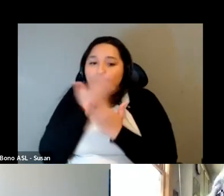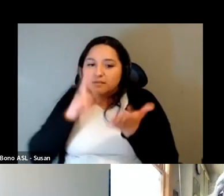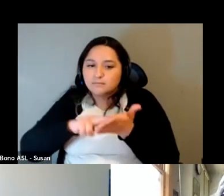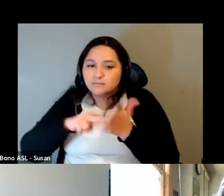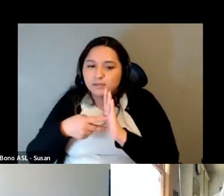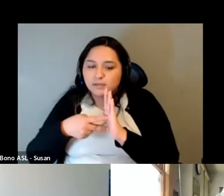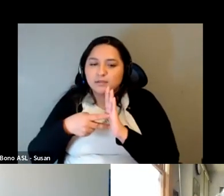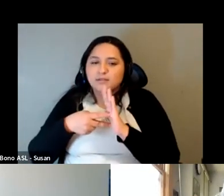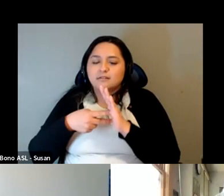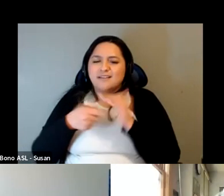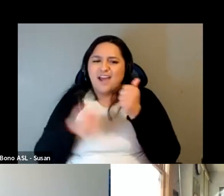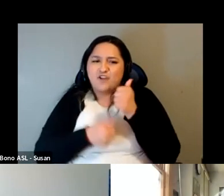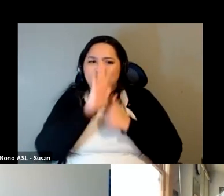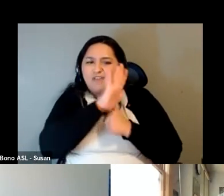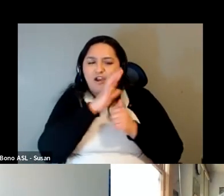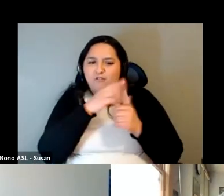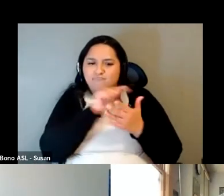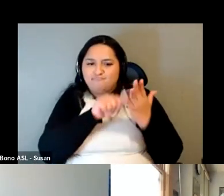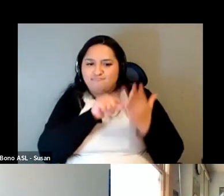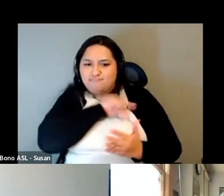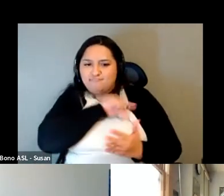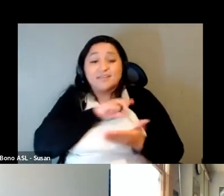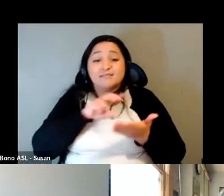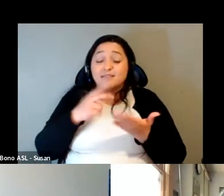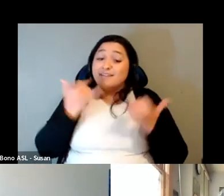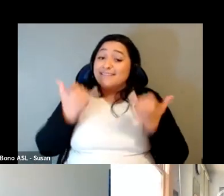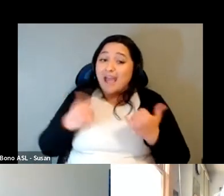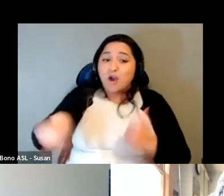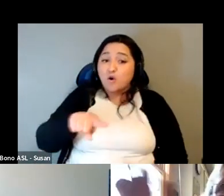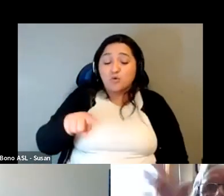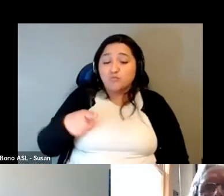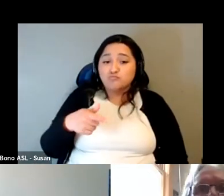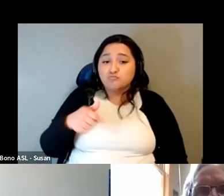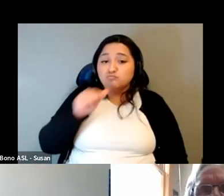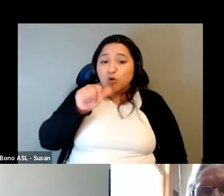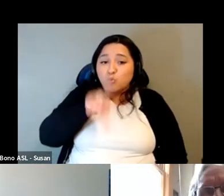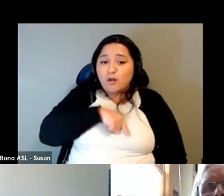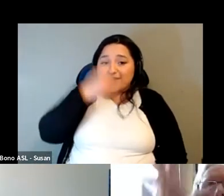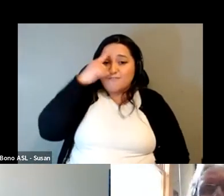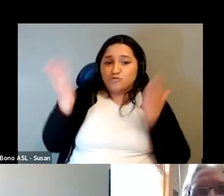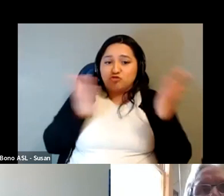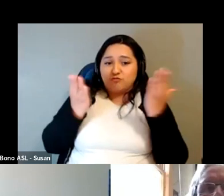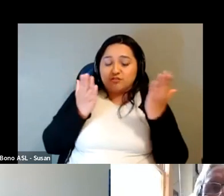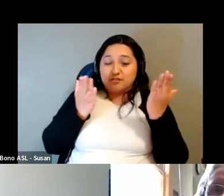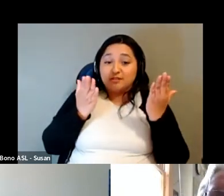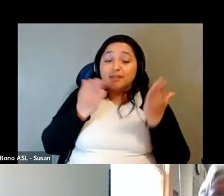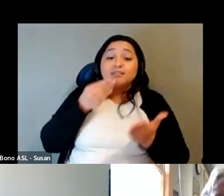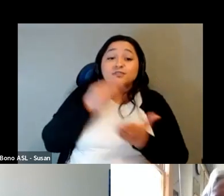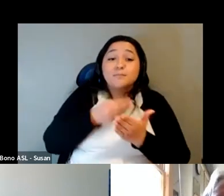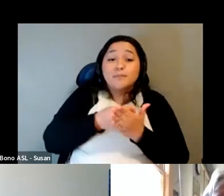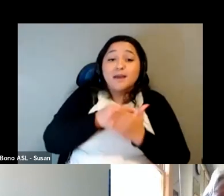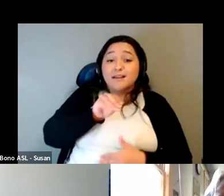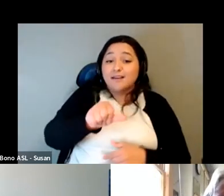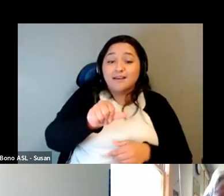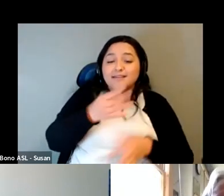now these families and youth were no longer eligible to receive homeless services. And they funneled that money over to